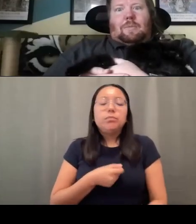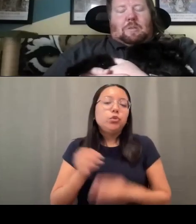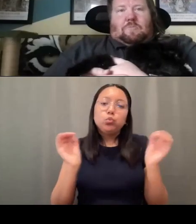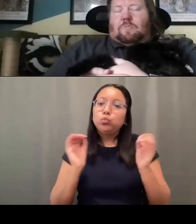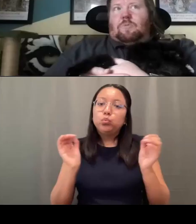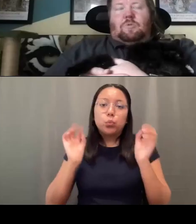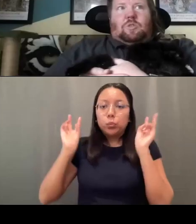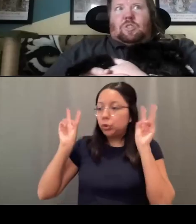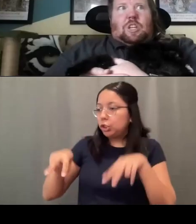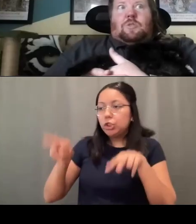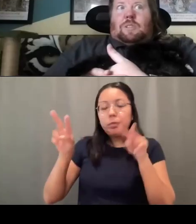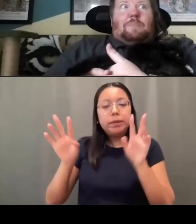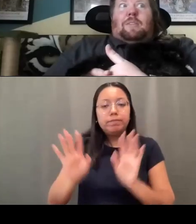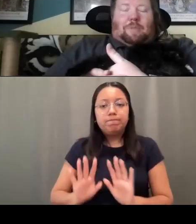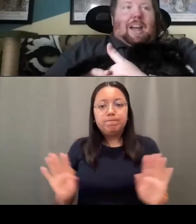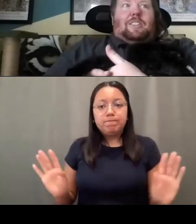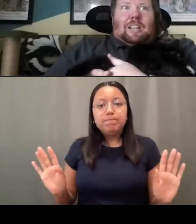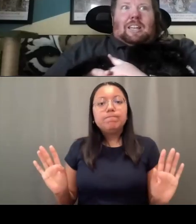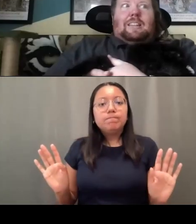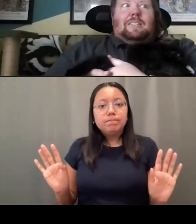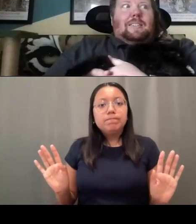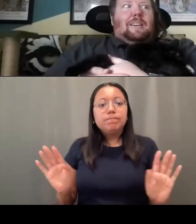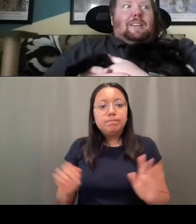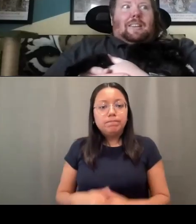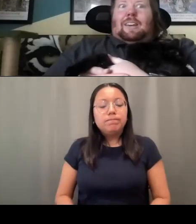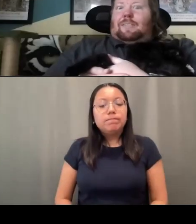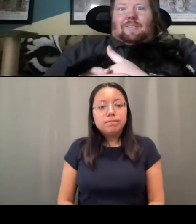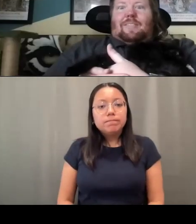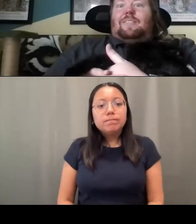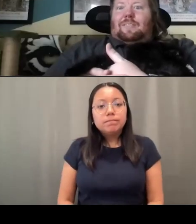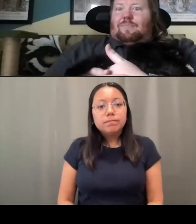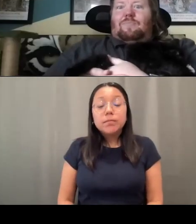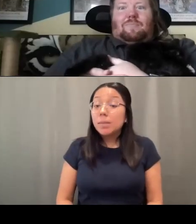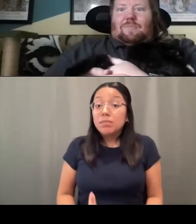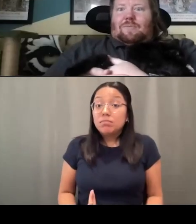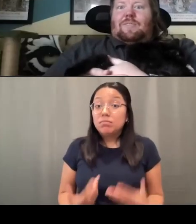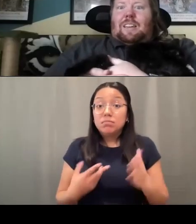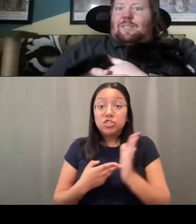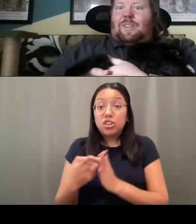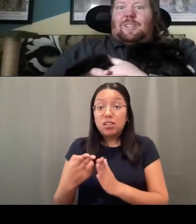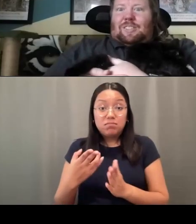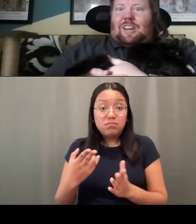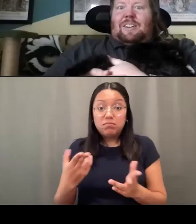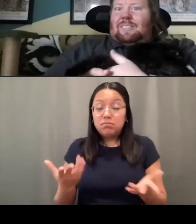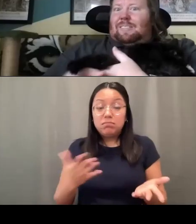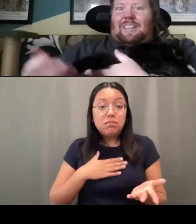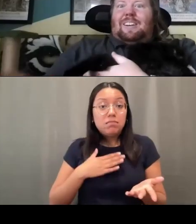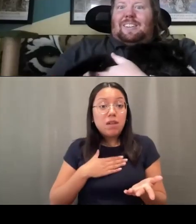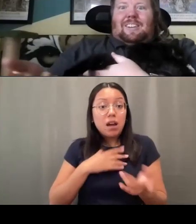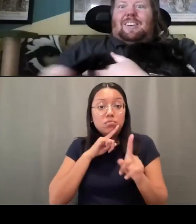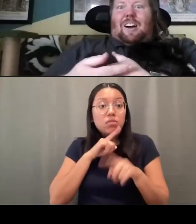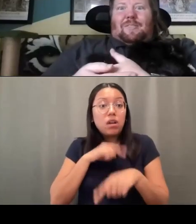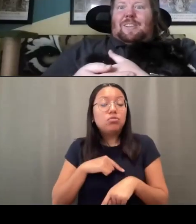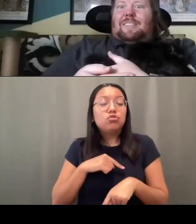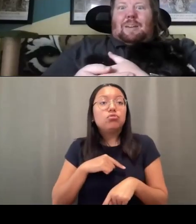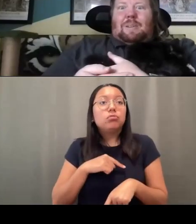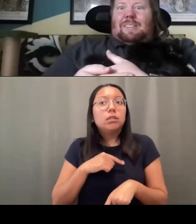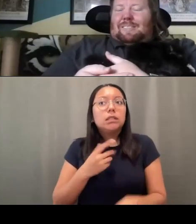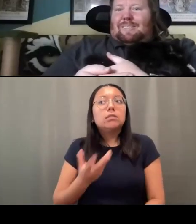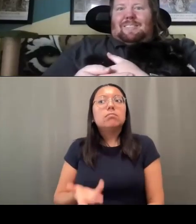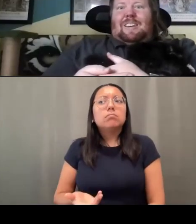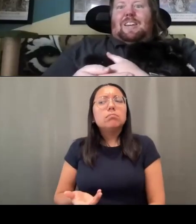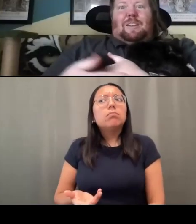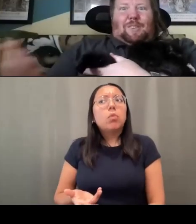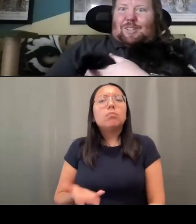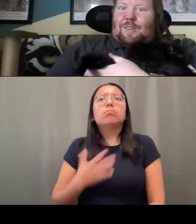like it, genuinely, my reaction is like, thanks for sharing, like offering this